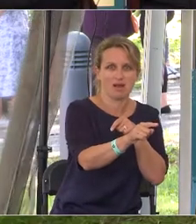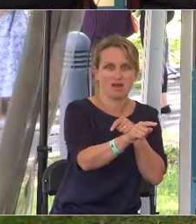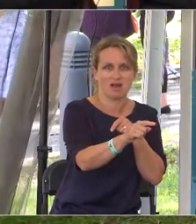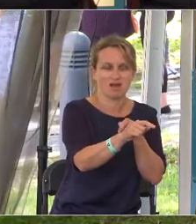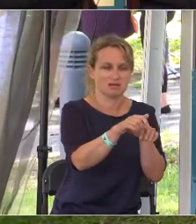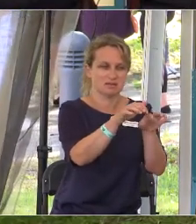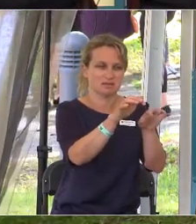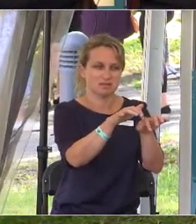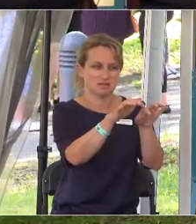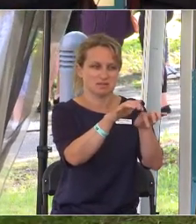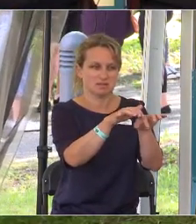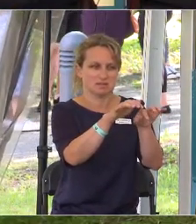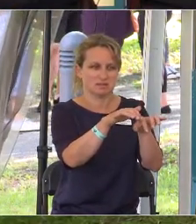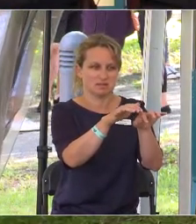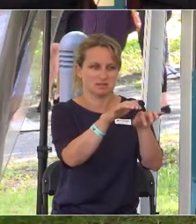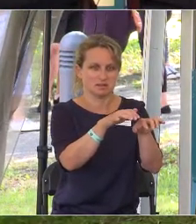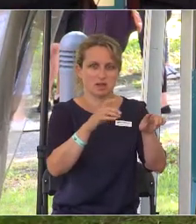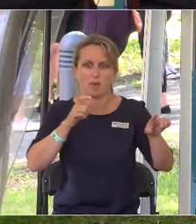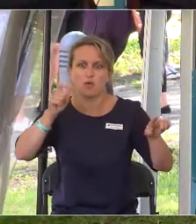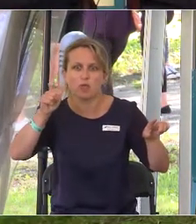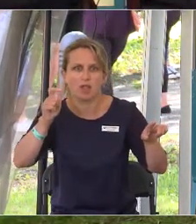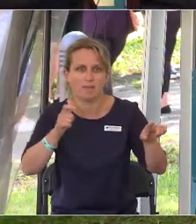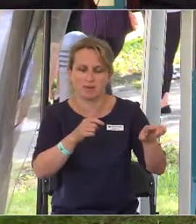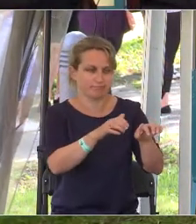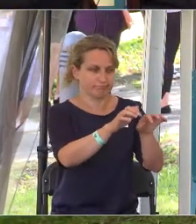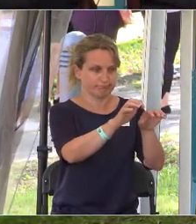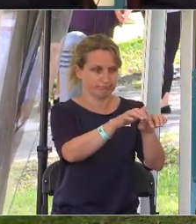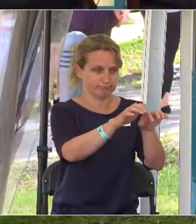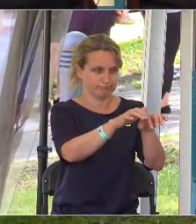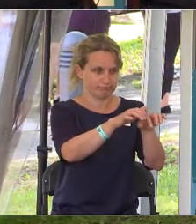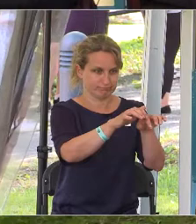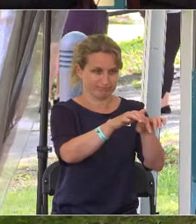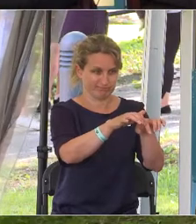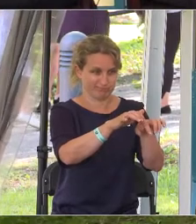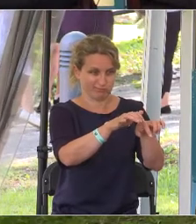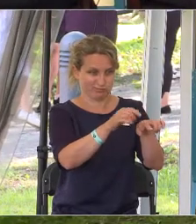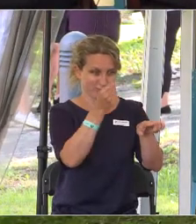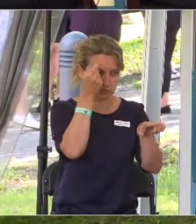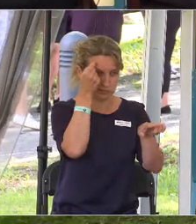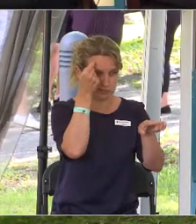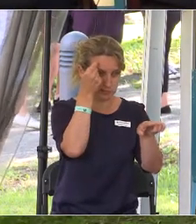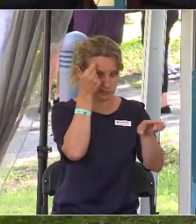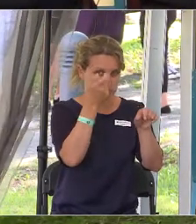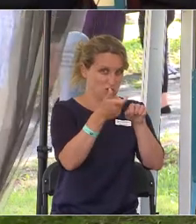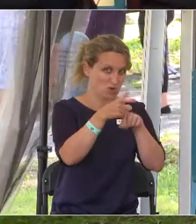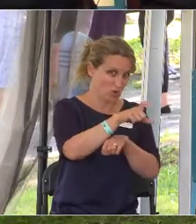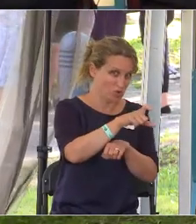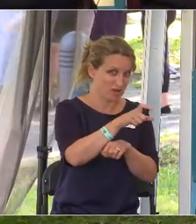time it's already saying words out, but then you are writing it, so you have more time to think about it. This can be a